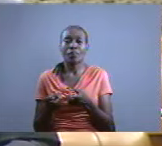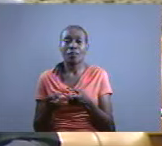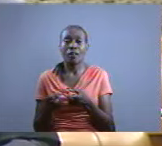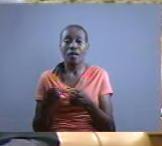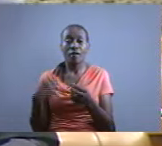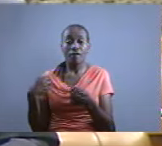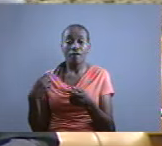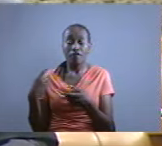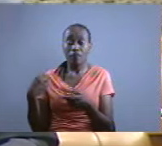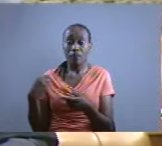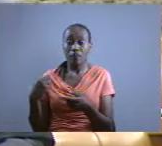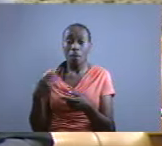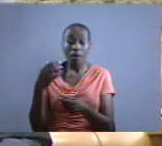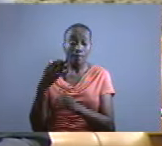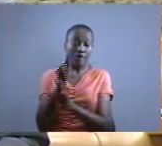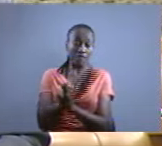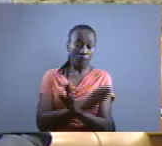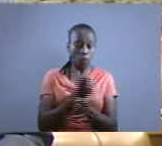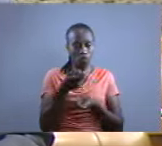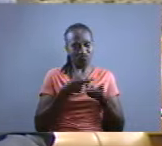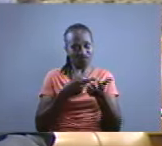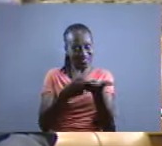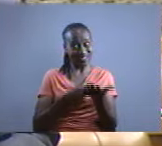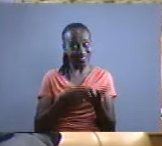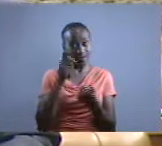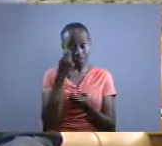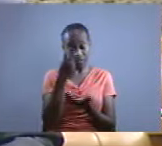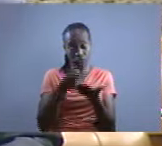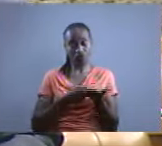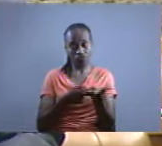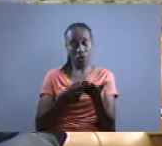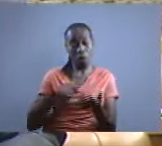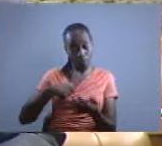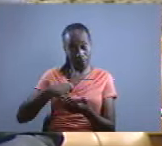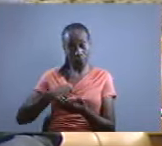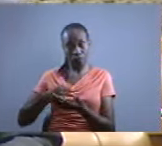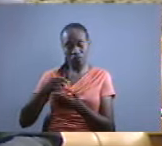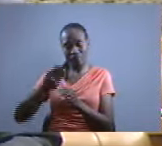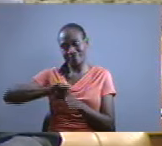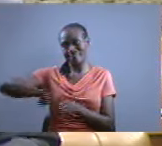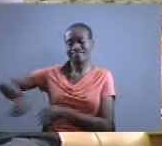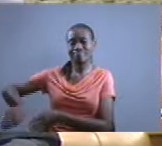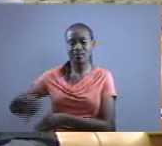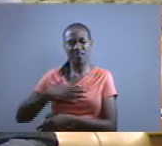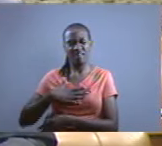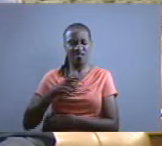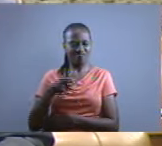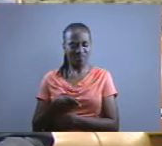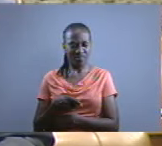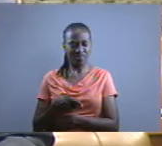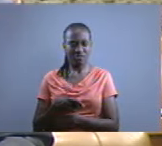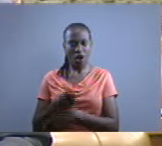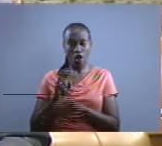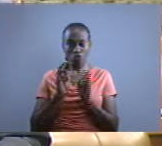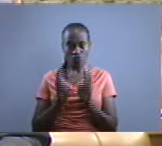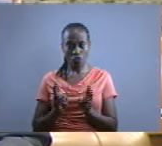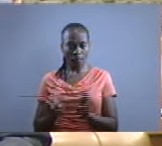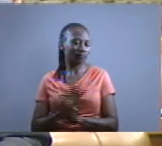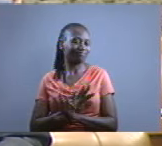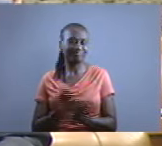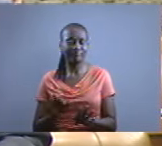we were excluded from the financial discussions. I find that absolutely abnormal